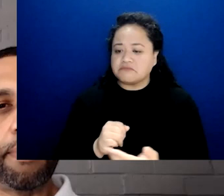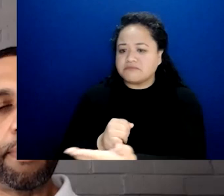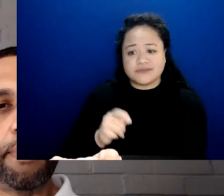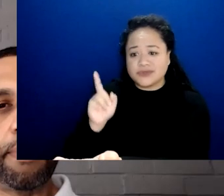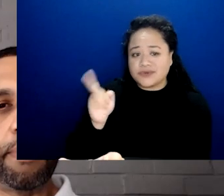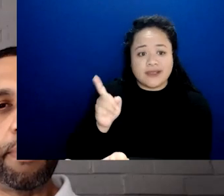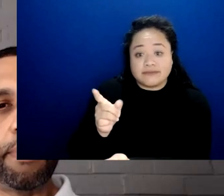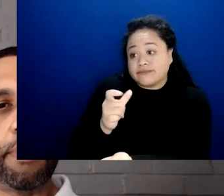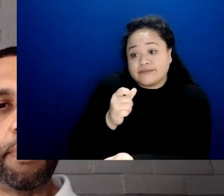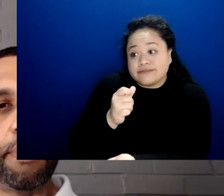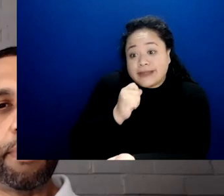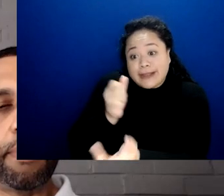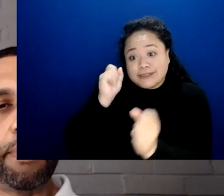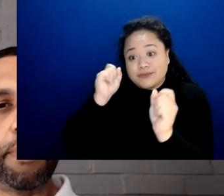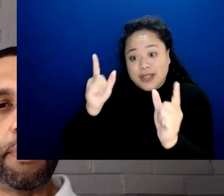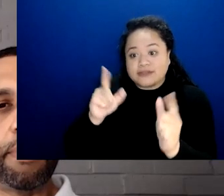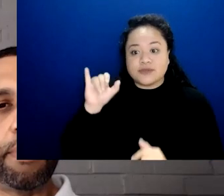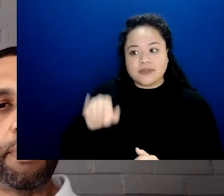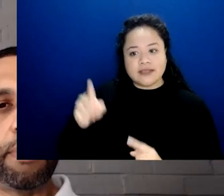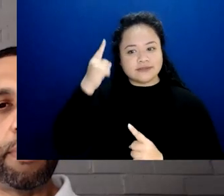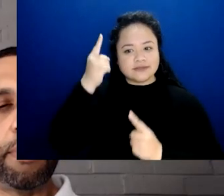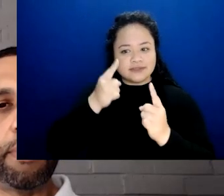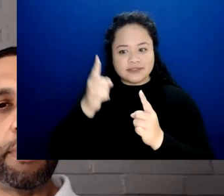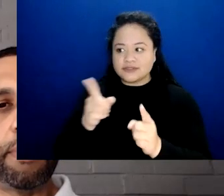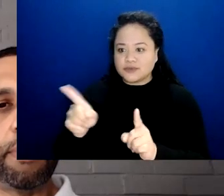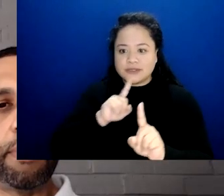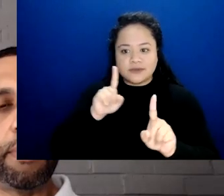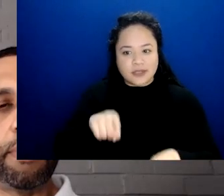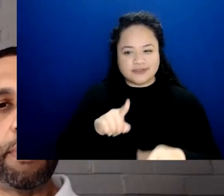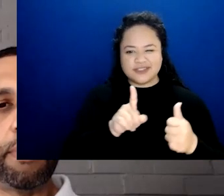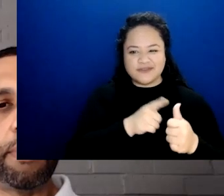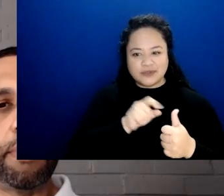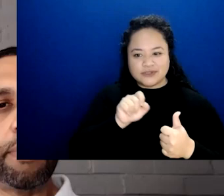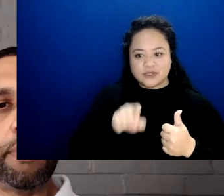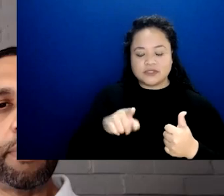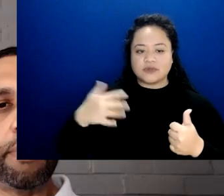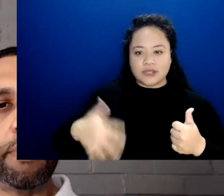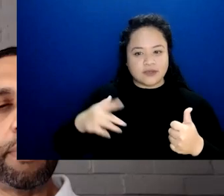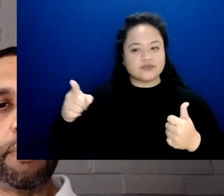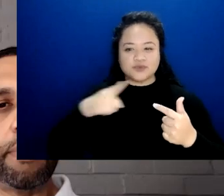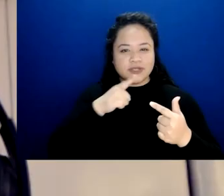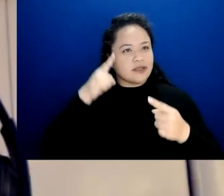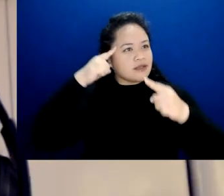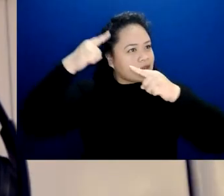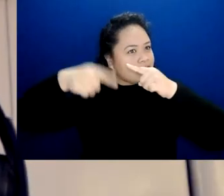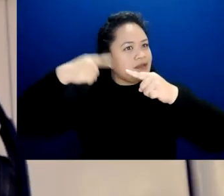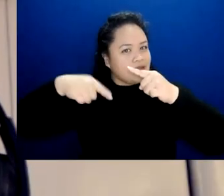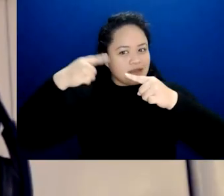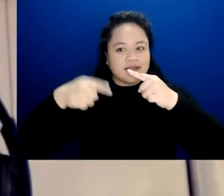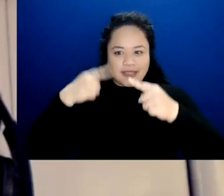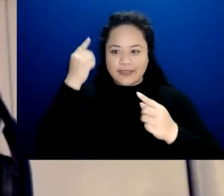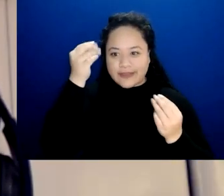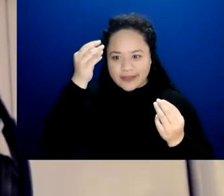brilliant and thoughtful responses to that first question they're compelling. They get the wheels really turning. So how does